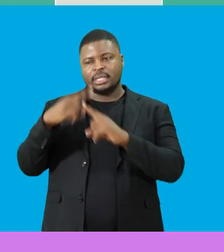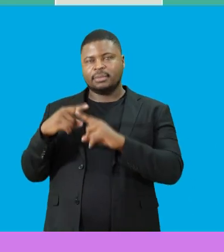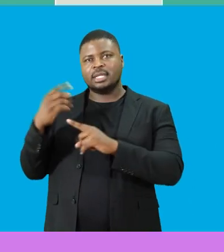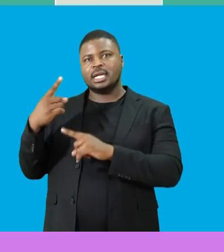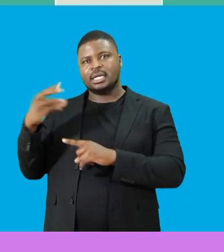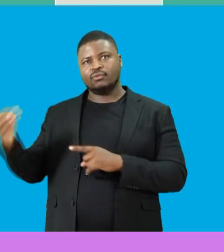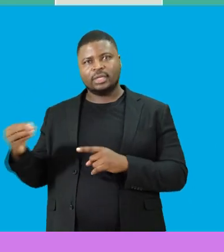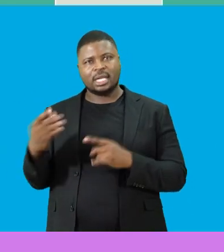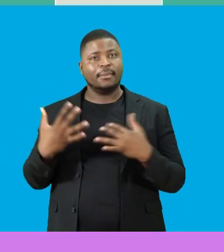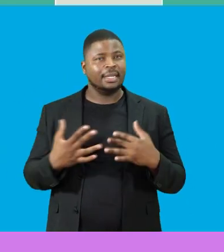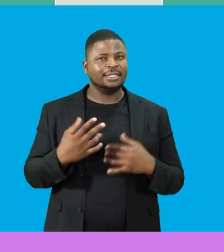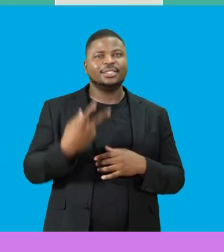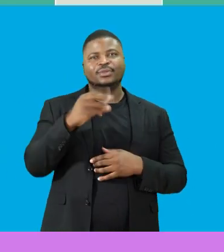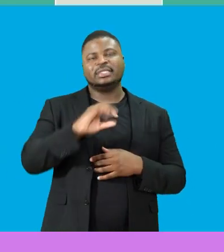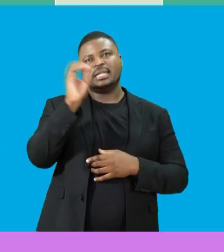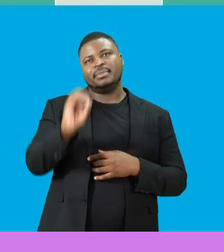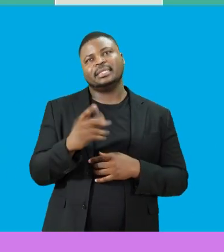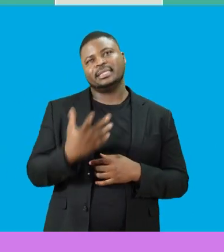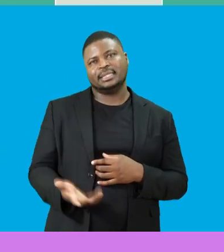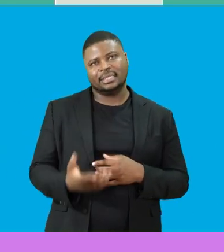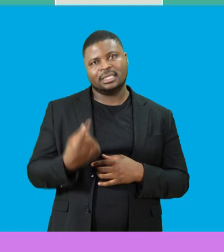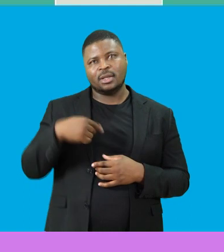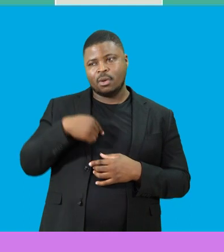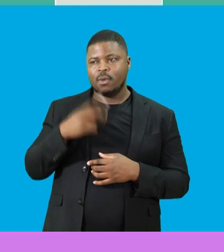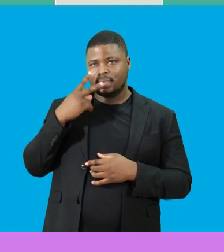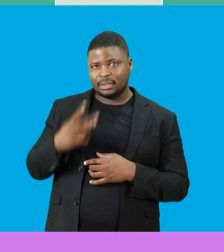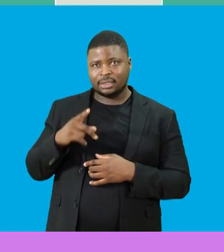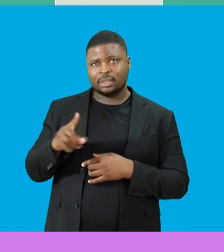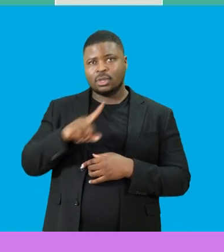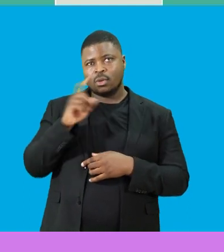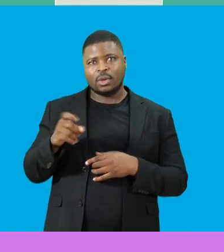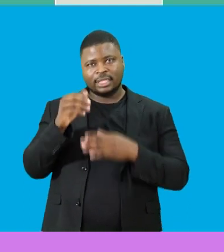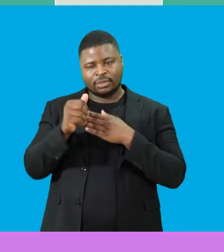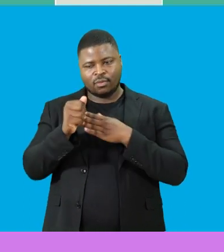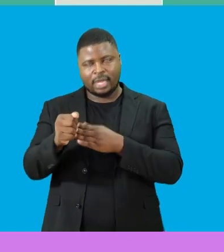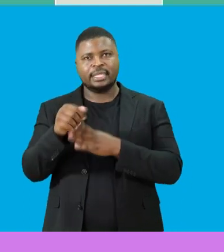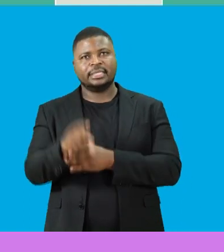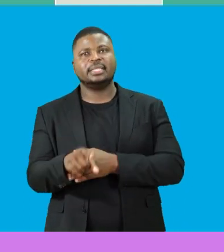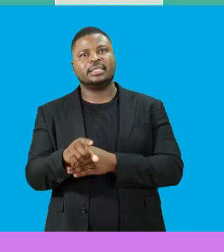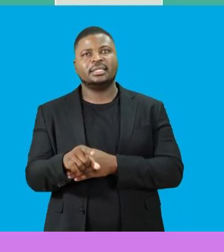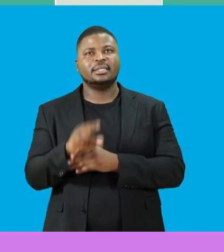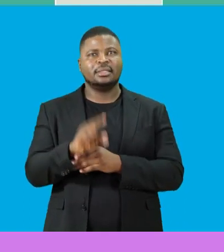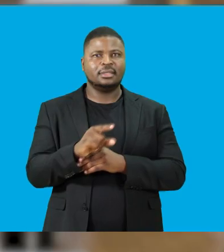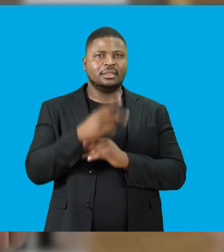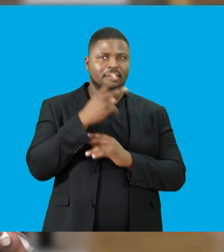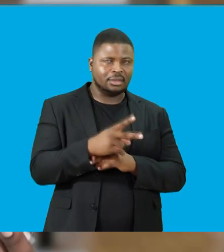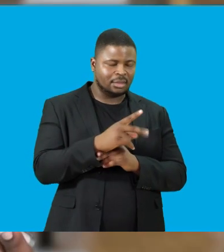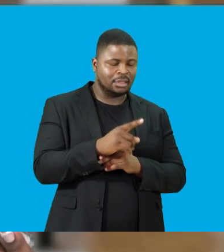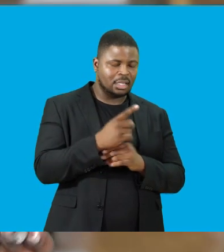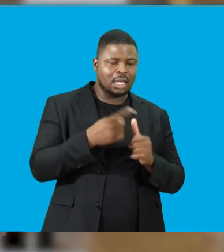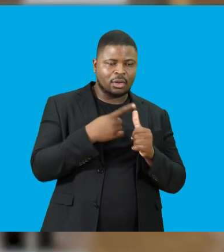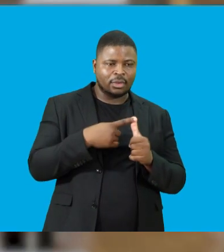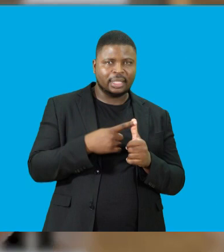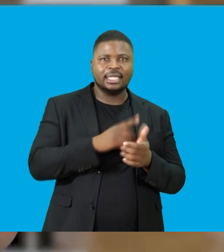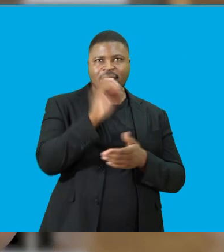us 20%. So we can see that already this question was leading because it required us to calculate the